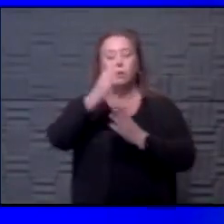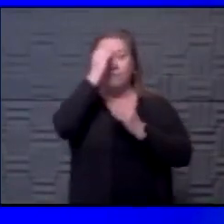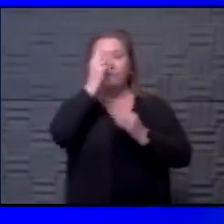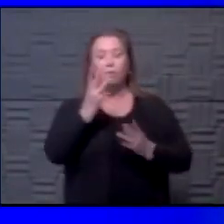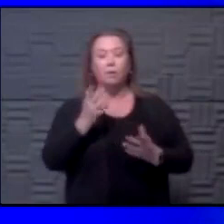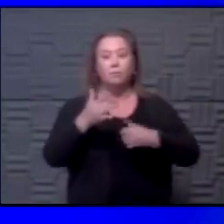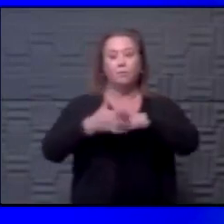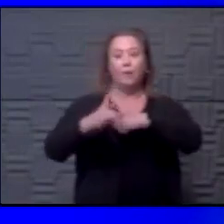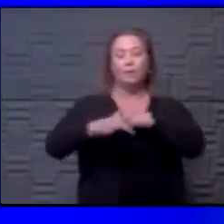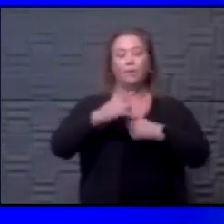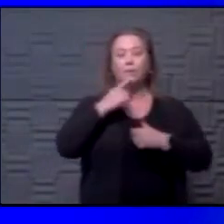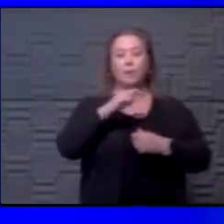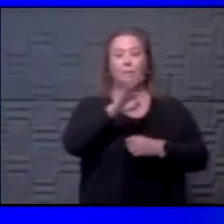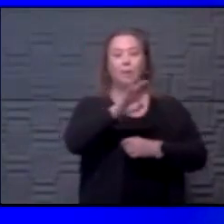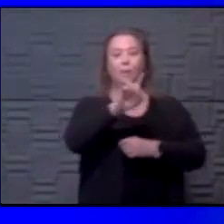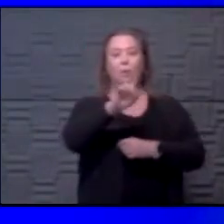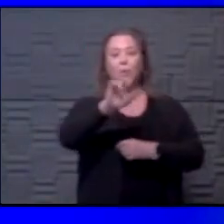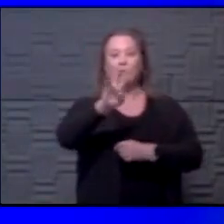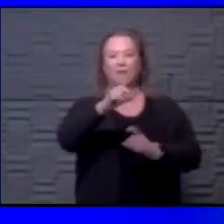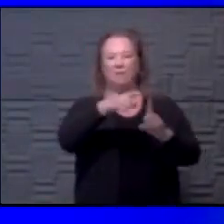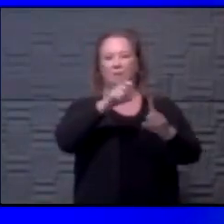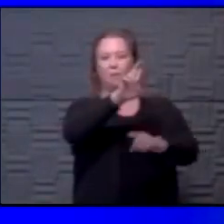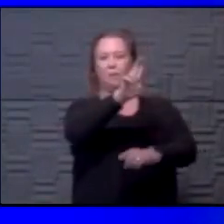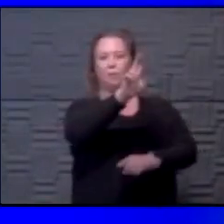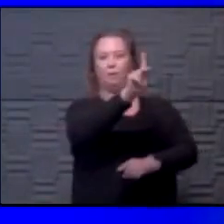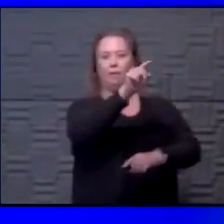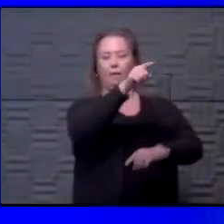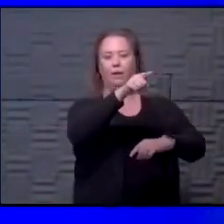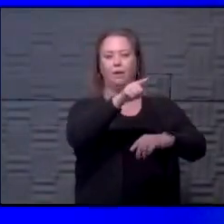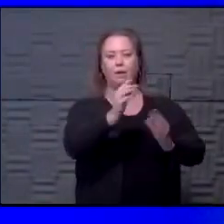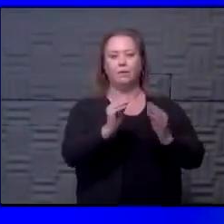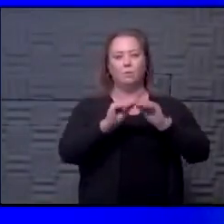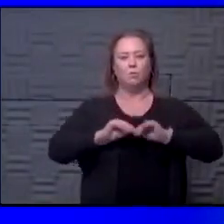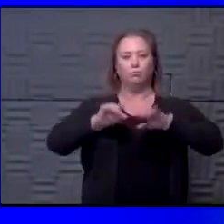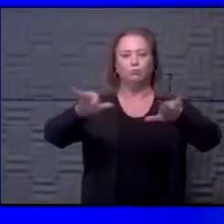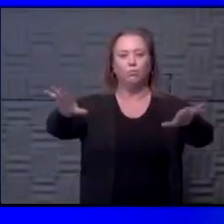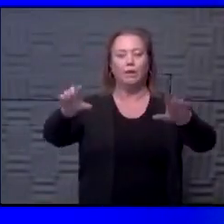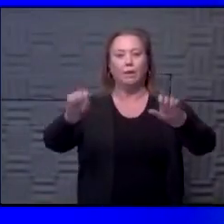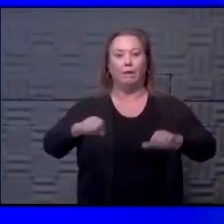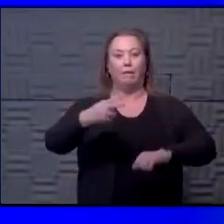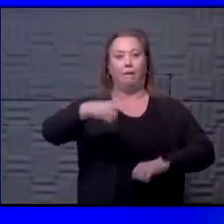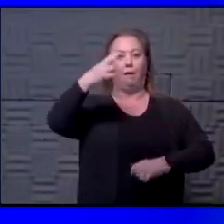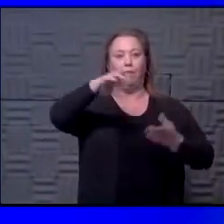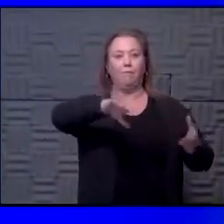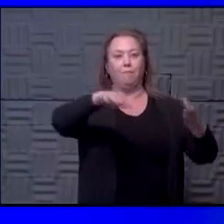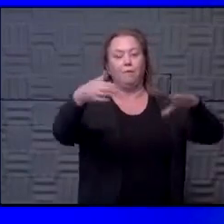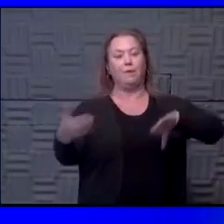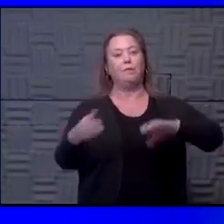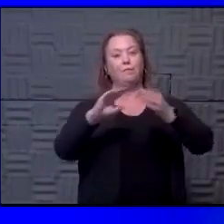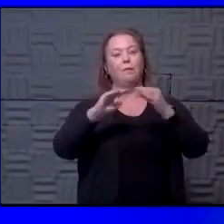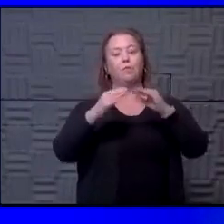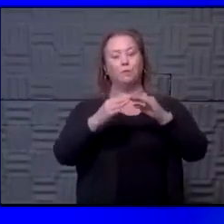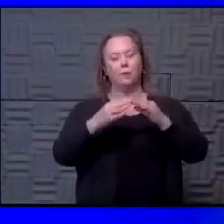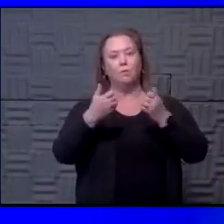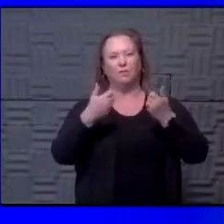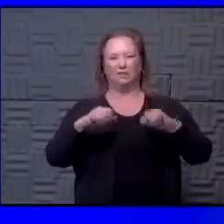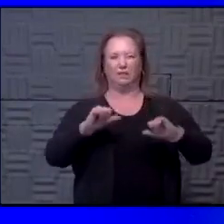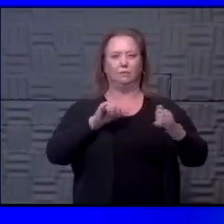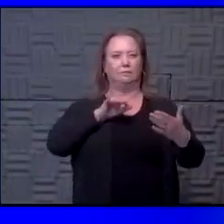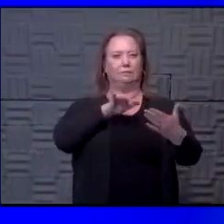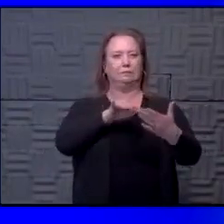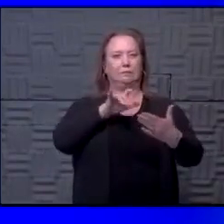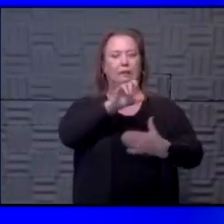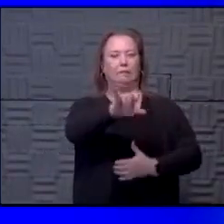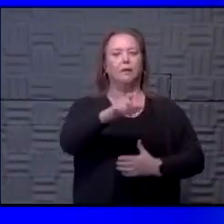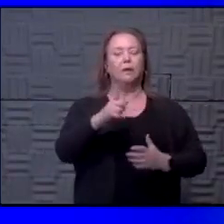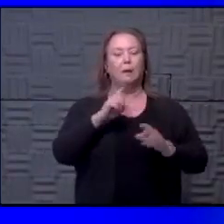that the B117 from the UK variant is more transmissible and maybe has a higher death rate. That is still being studied, but that's